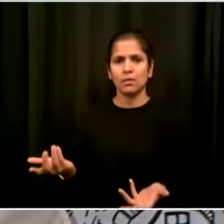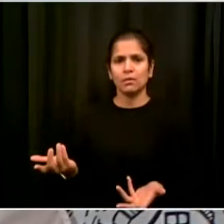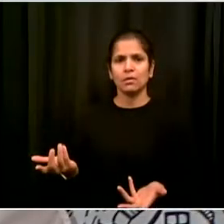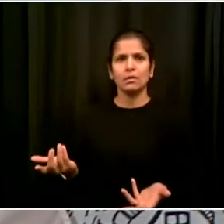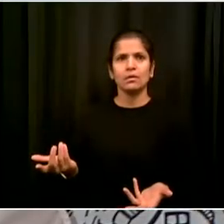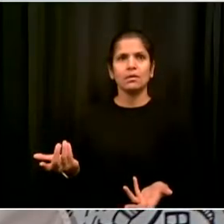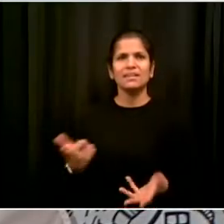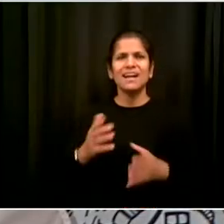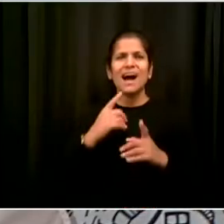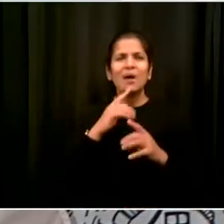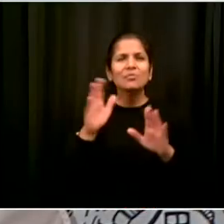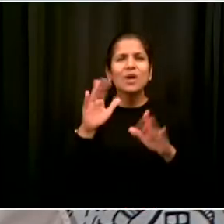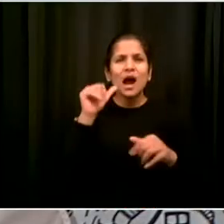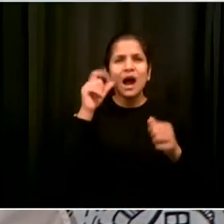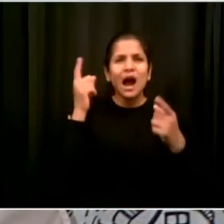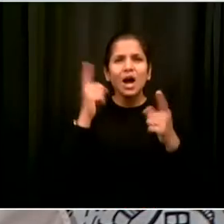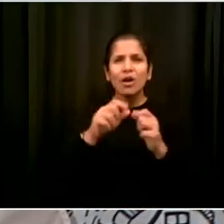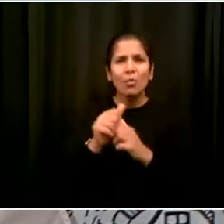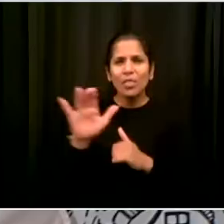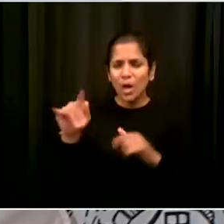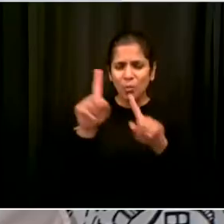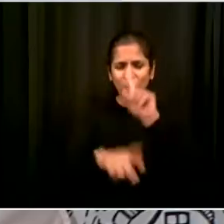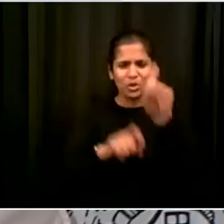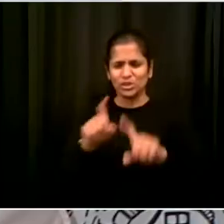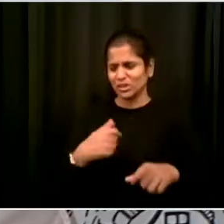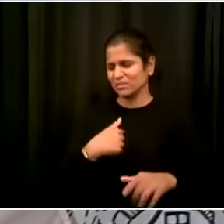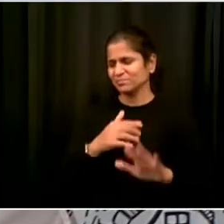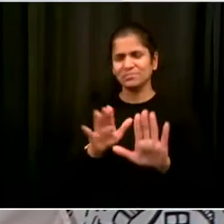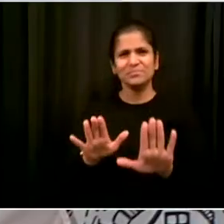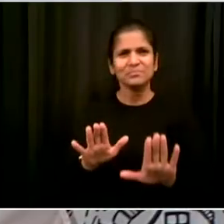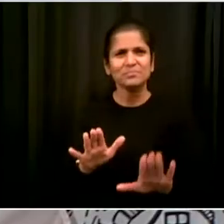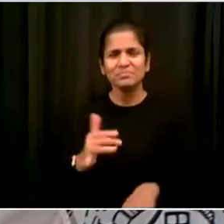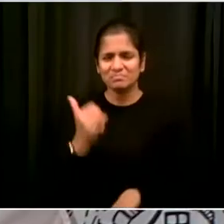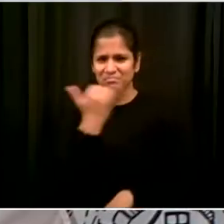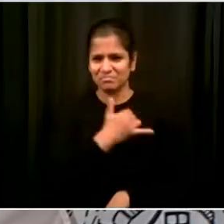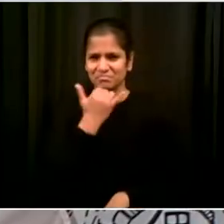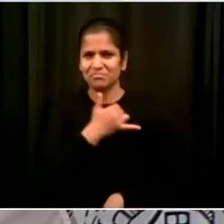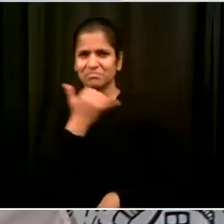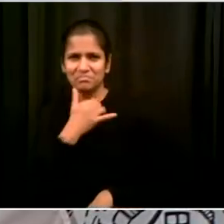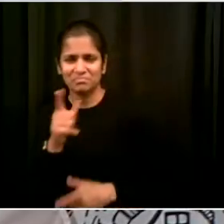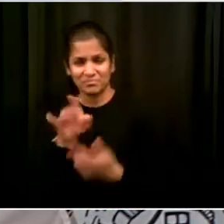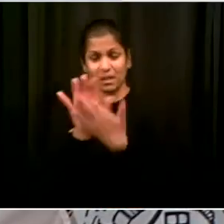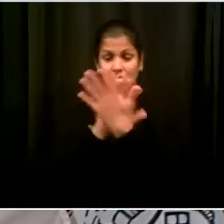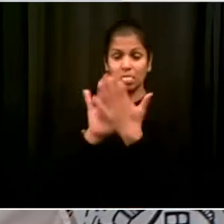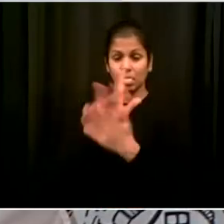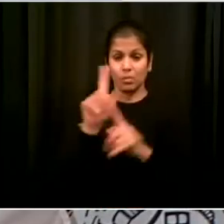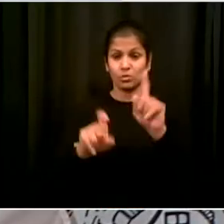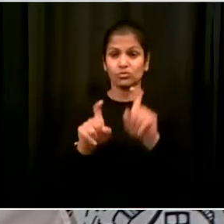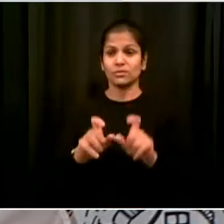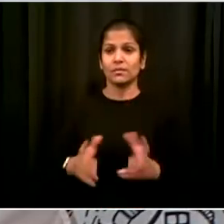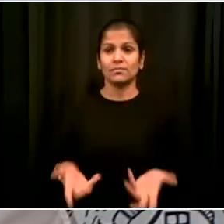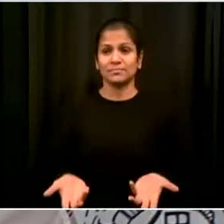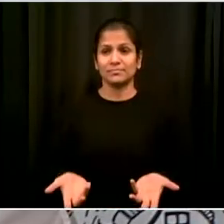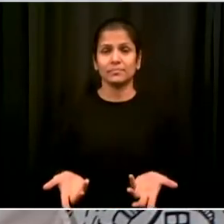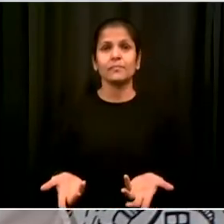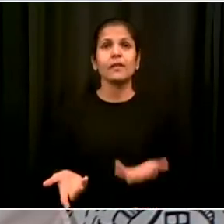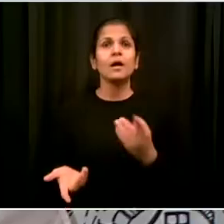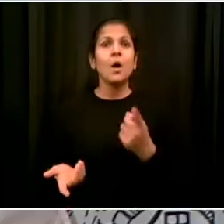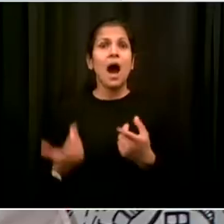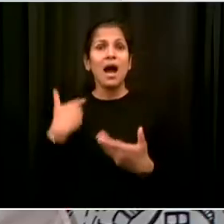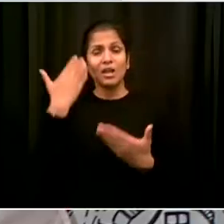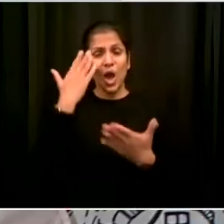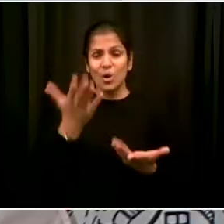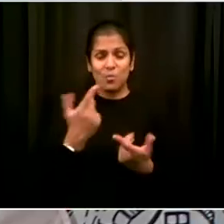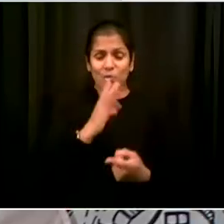history. He wasn't doing his job. I don't know what you're referring to. I know what I received from all the folks who were working with him directly. The